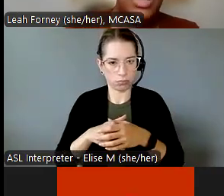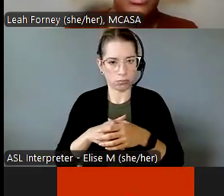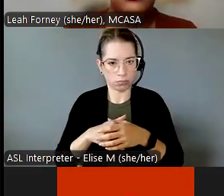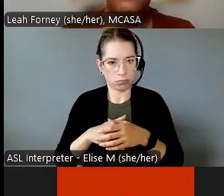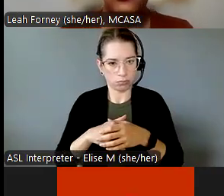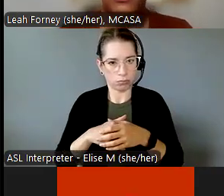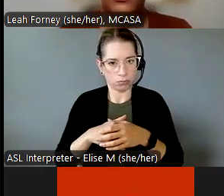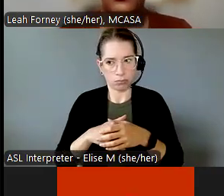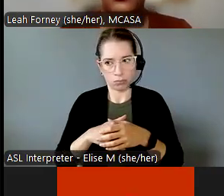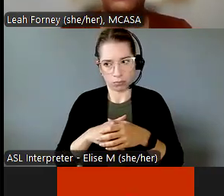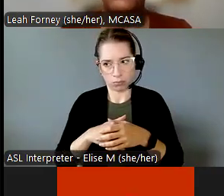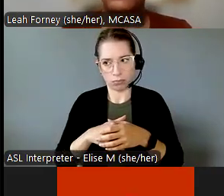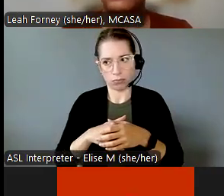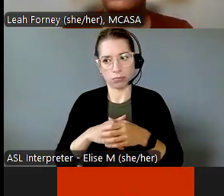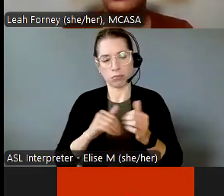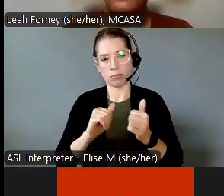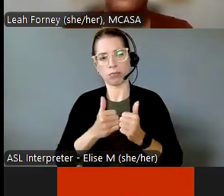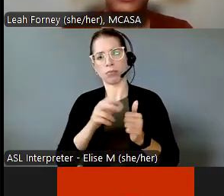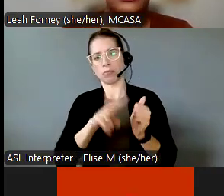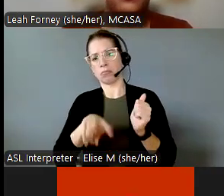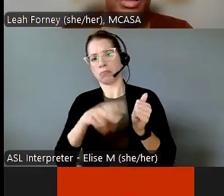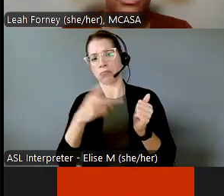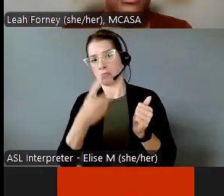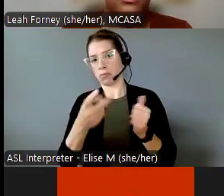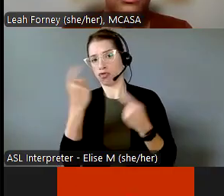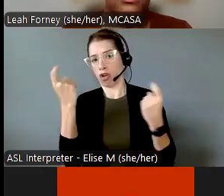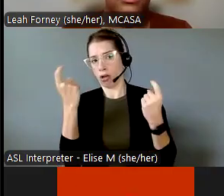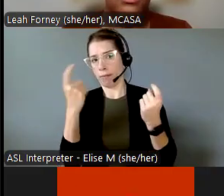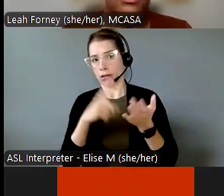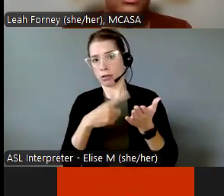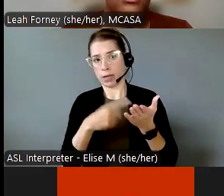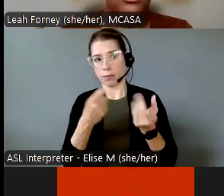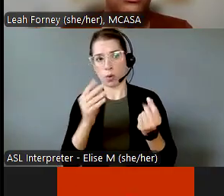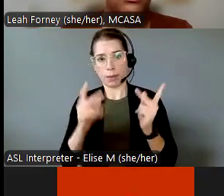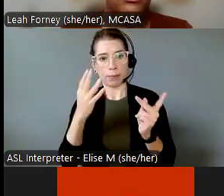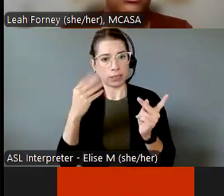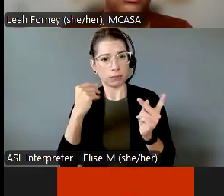Some signs of trauma can be things like flashbacks,